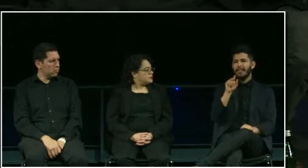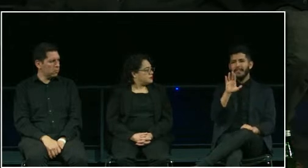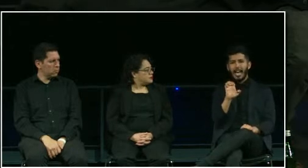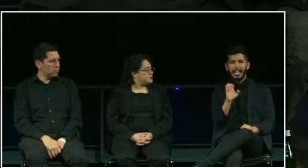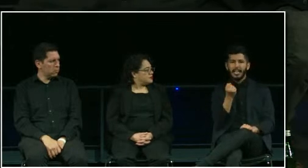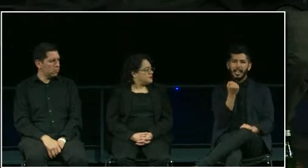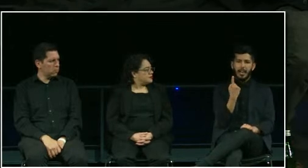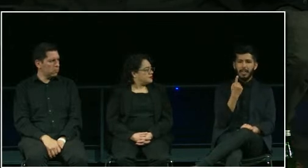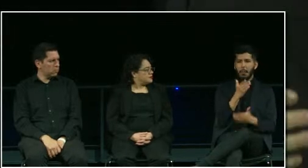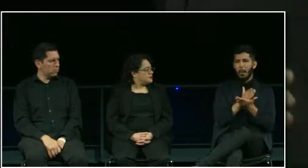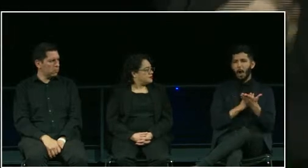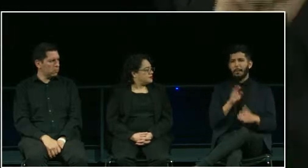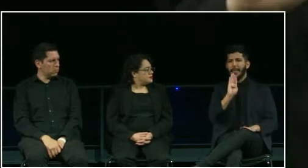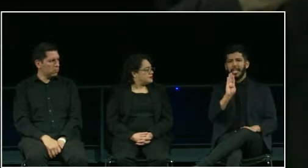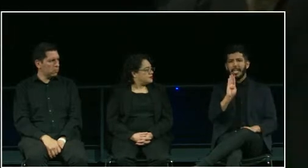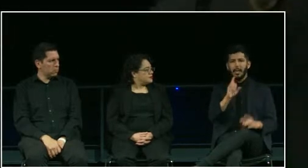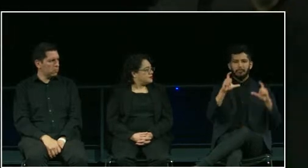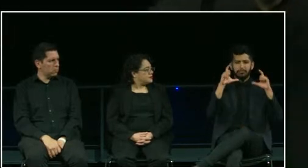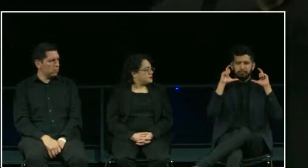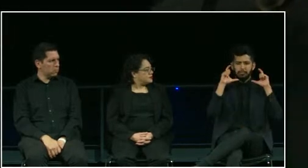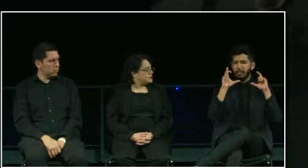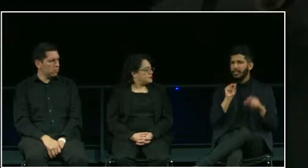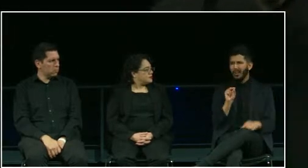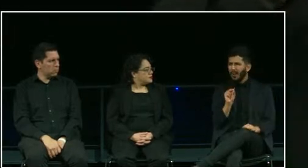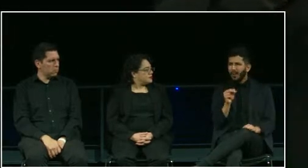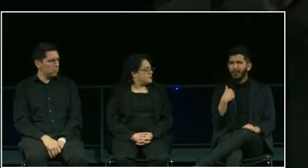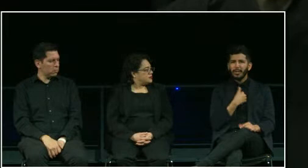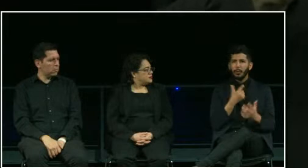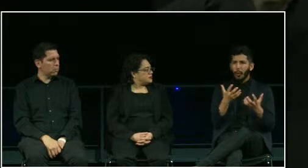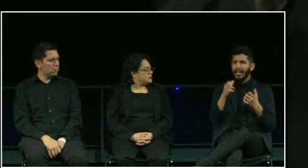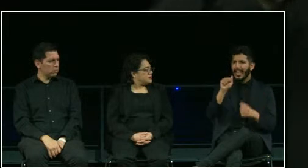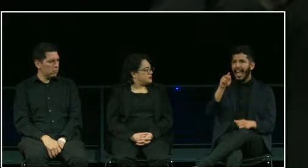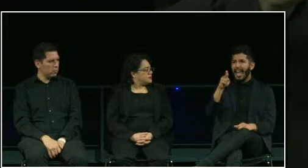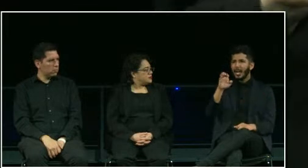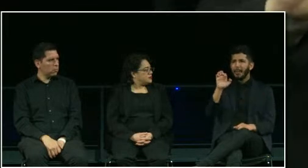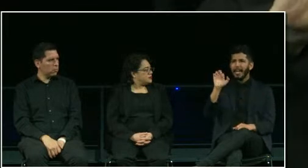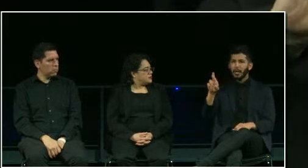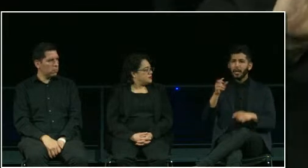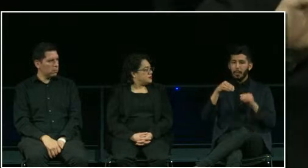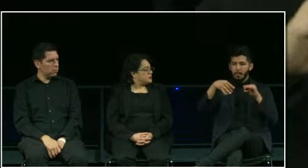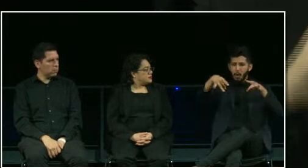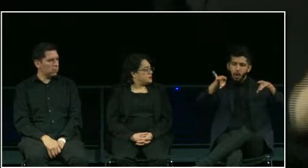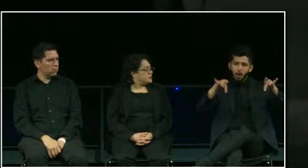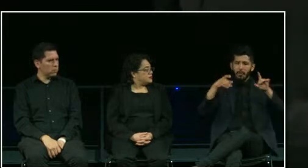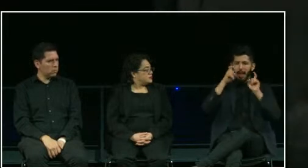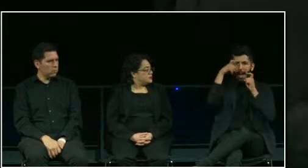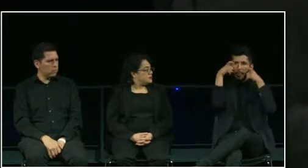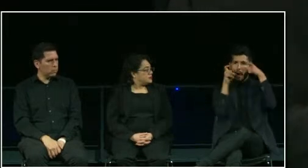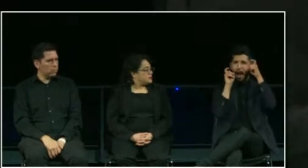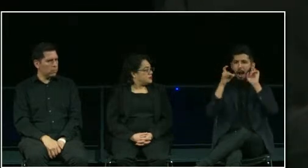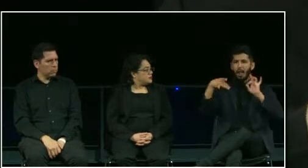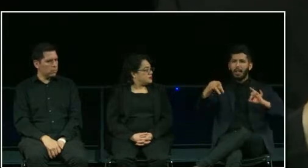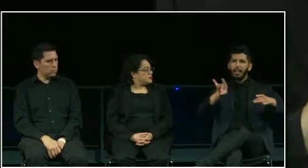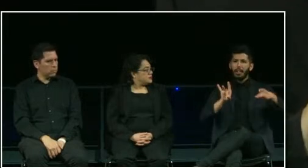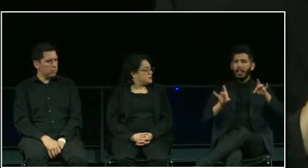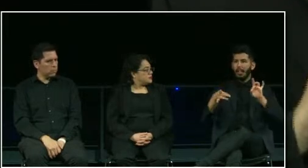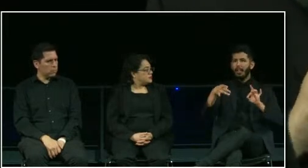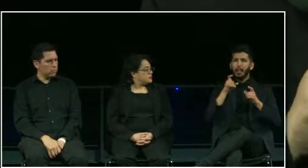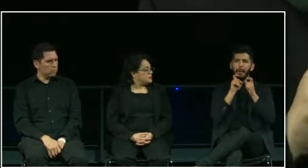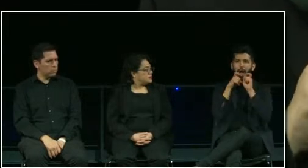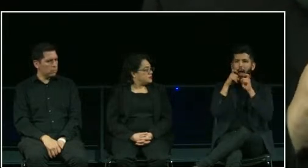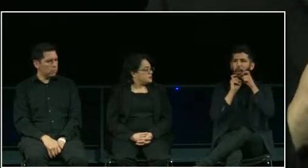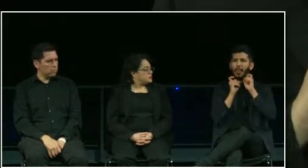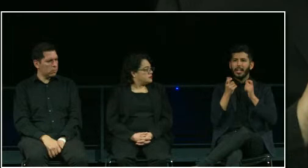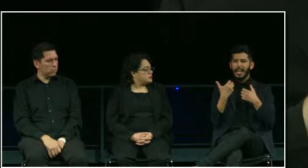B. You want for the animator to move the eyebrow, move the mouth, and have that